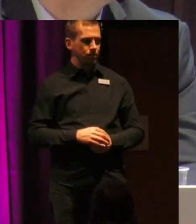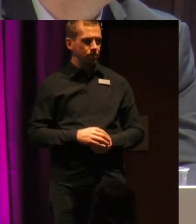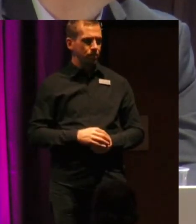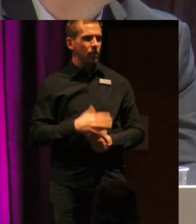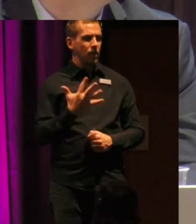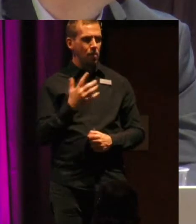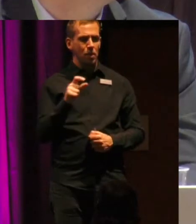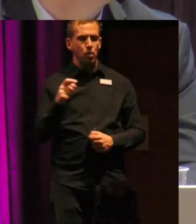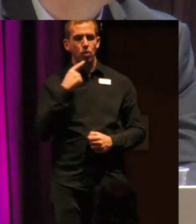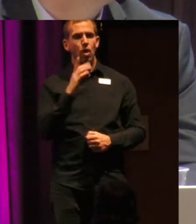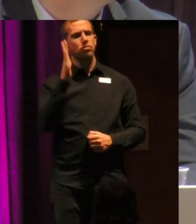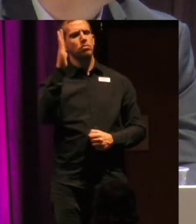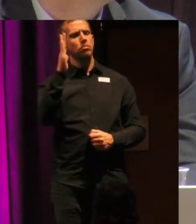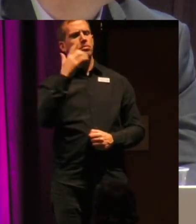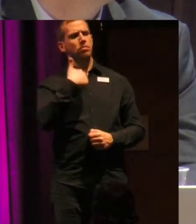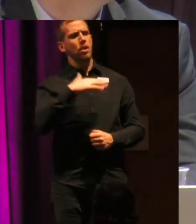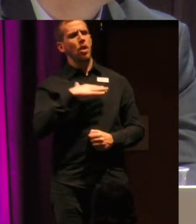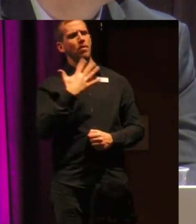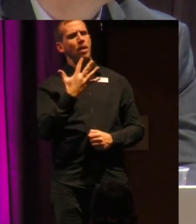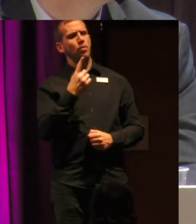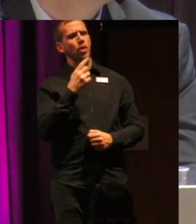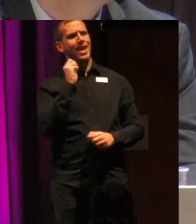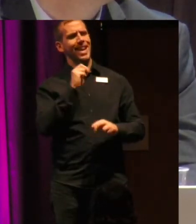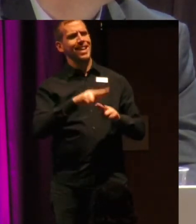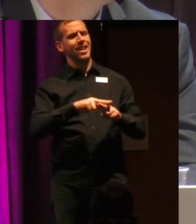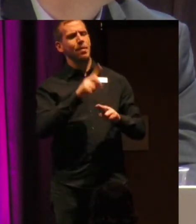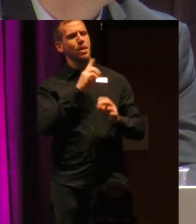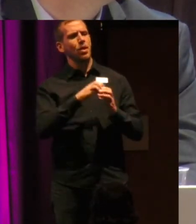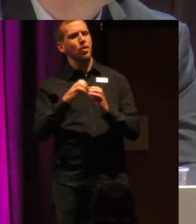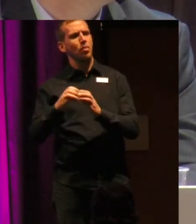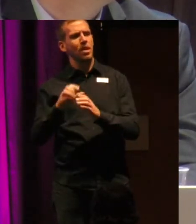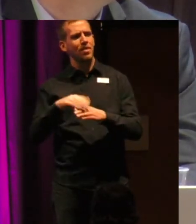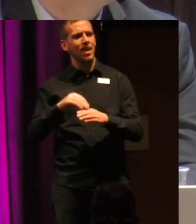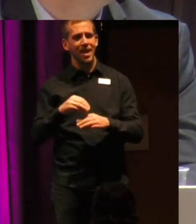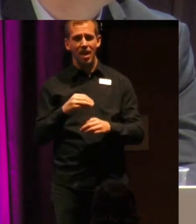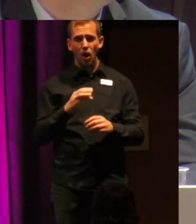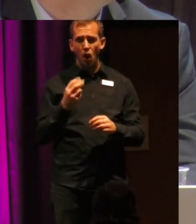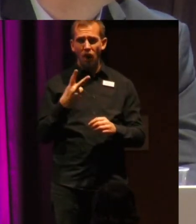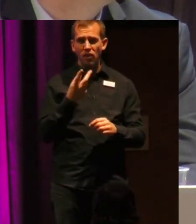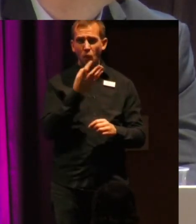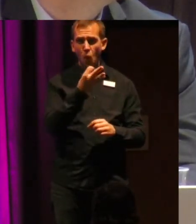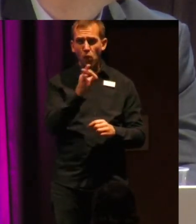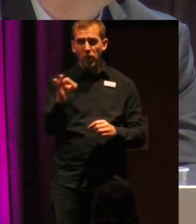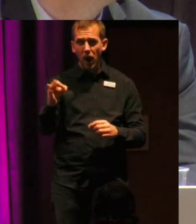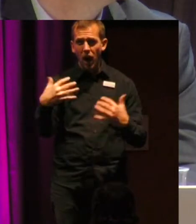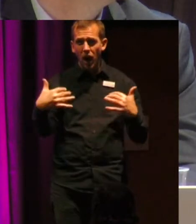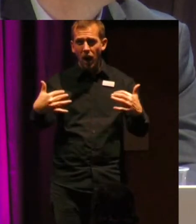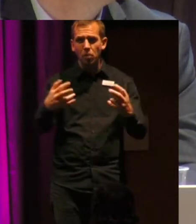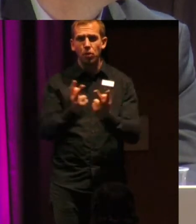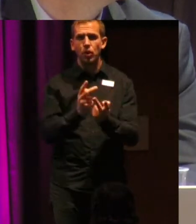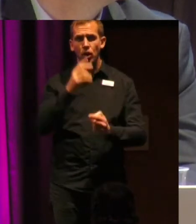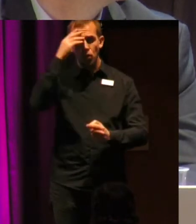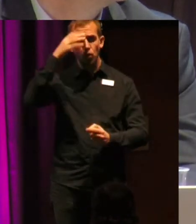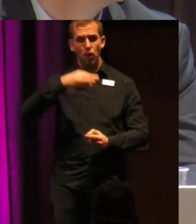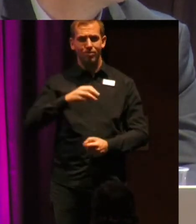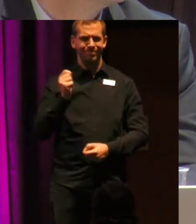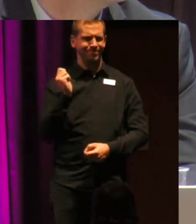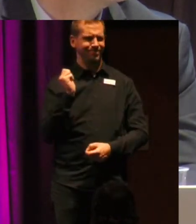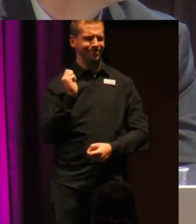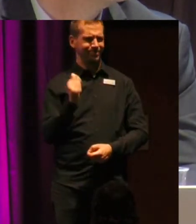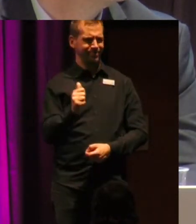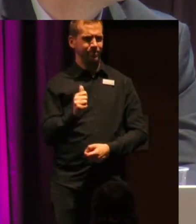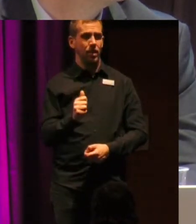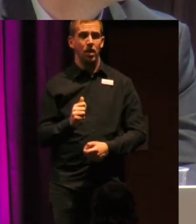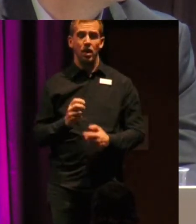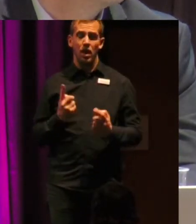minorities. And so the knowledge is very low. So yes, one tool is to absolutely